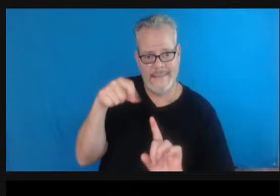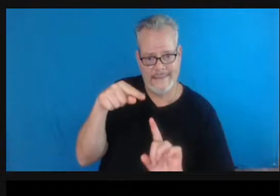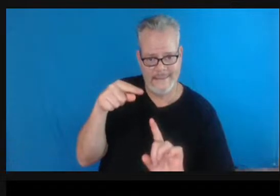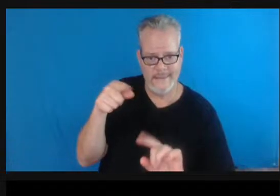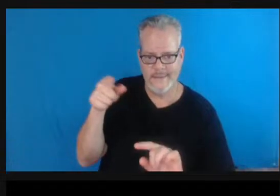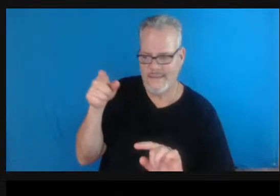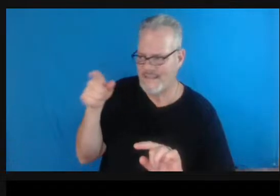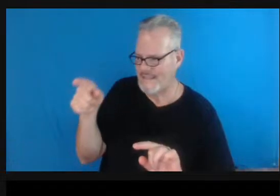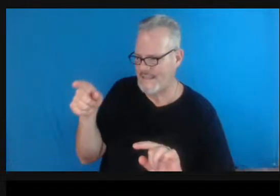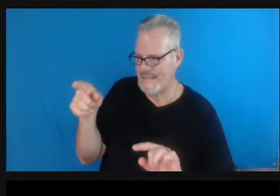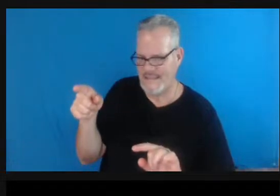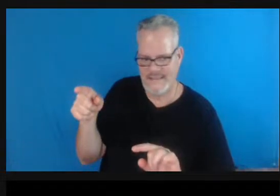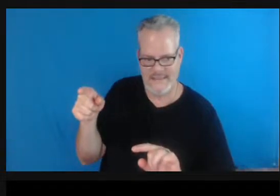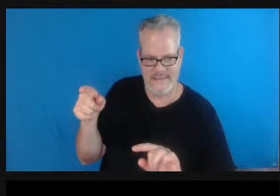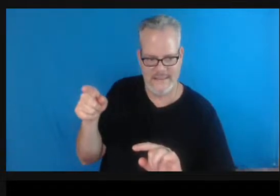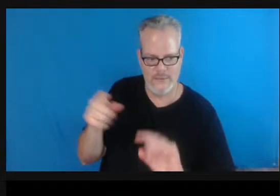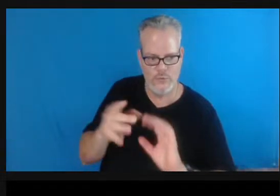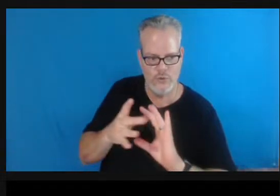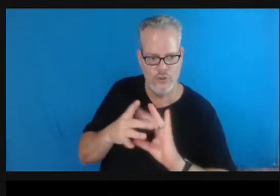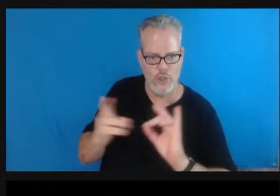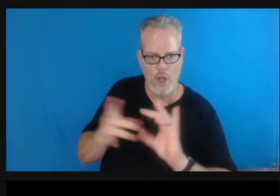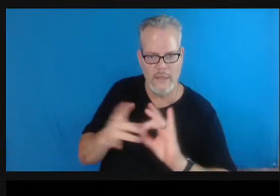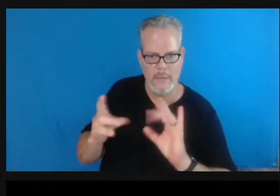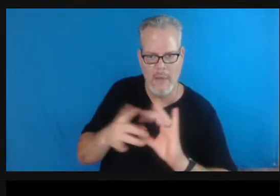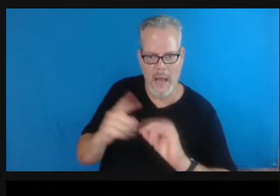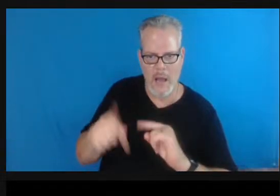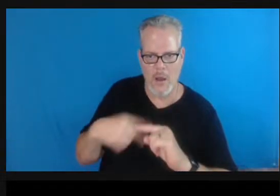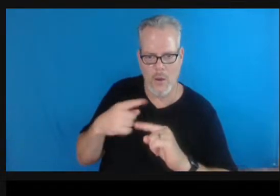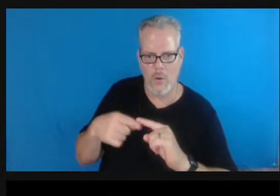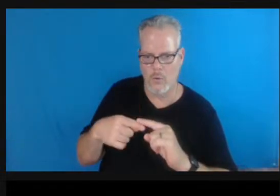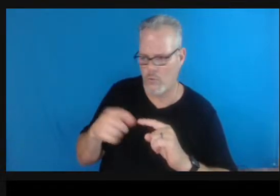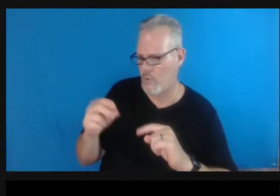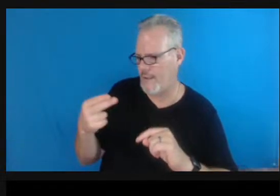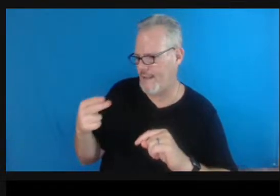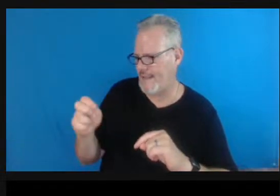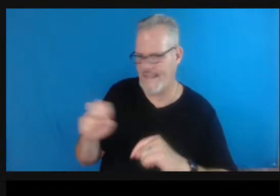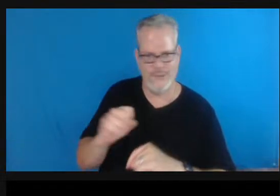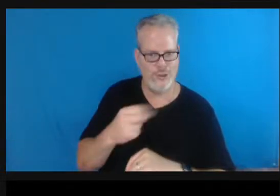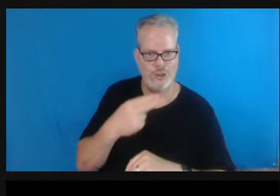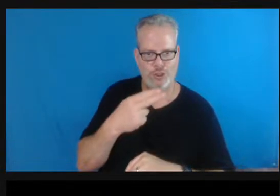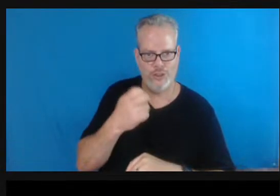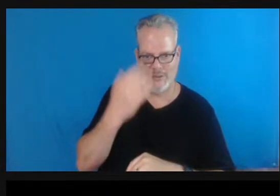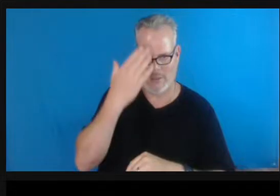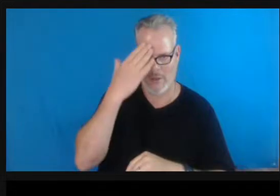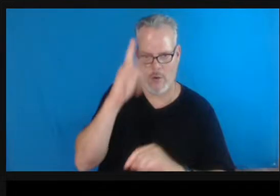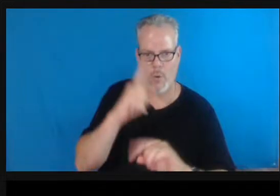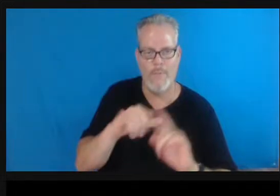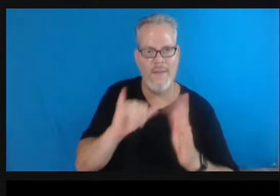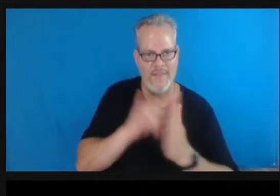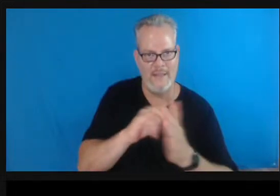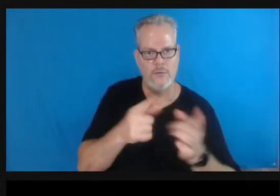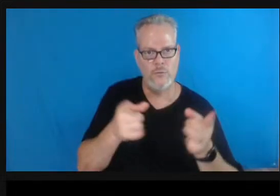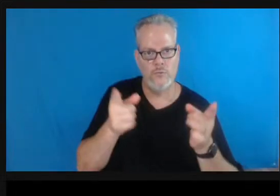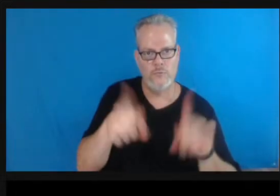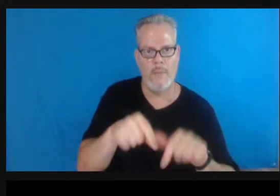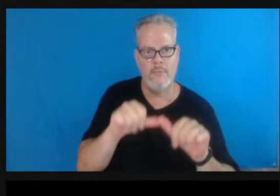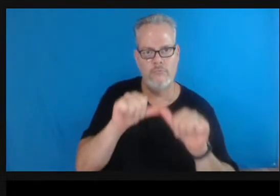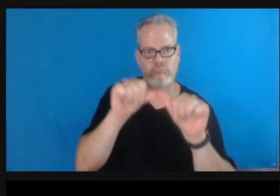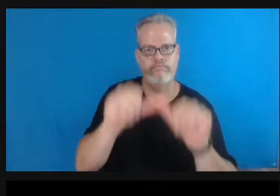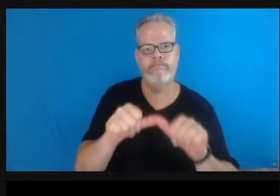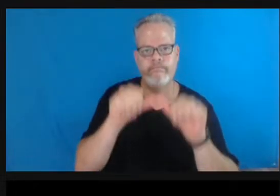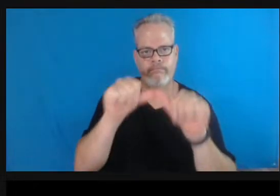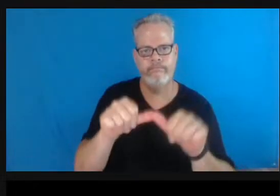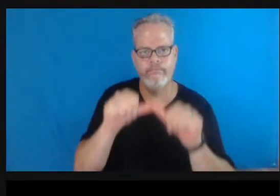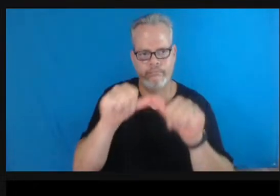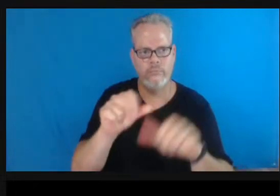Papa. There they go. Right? That's that normal variation we're seeing day to day. And what they're saying